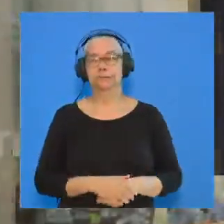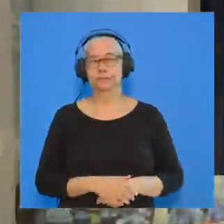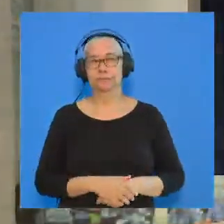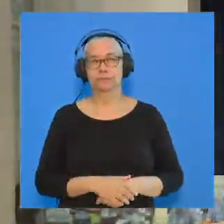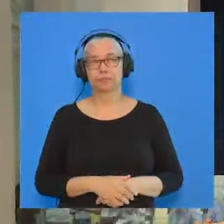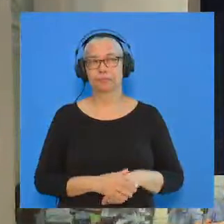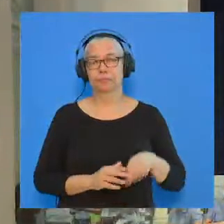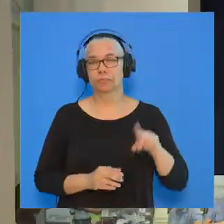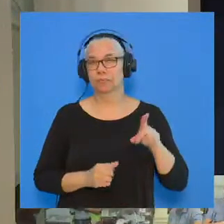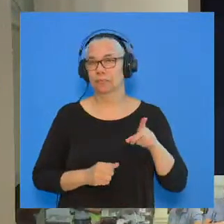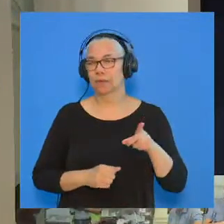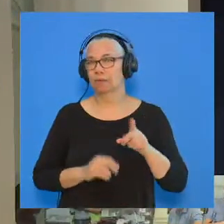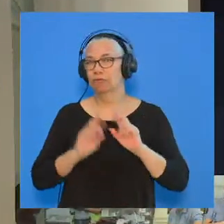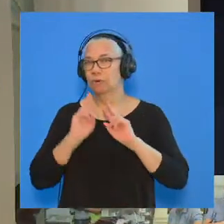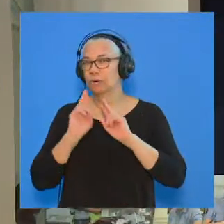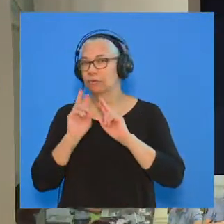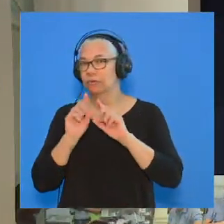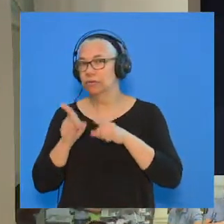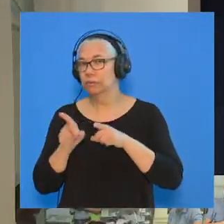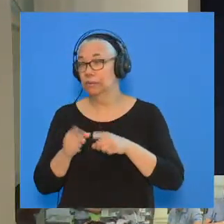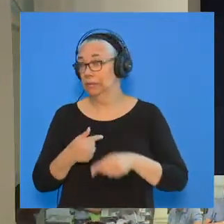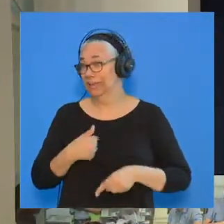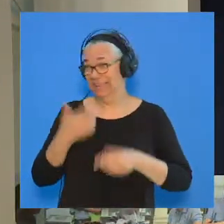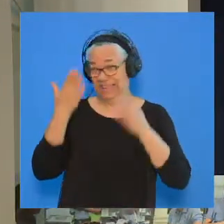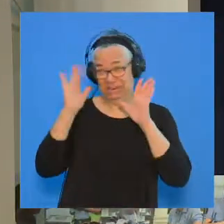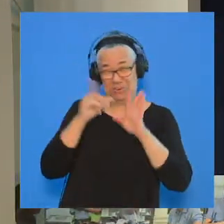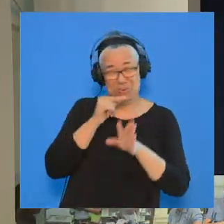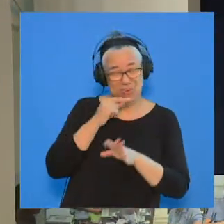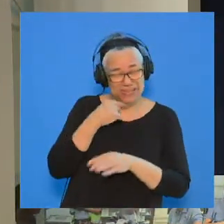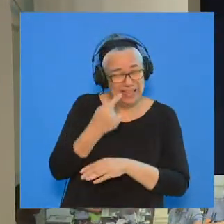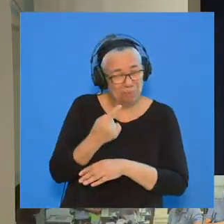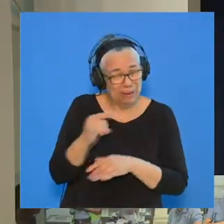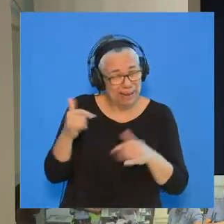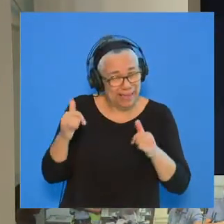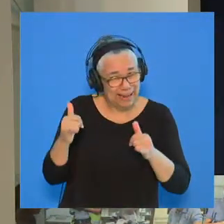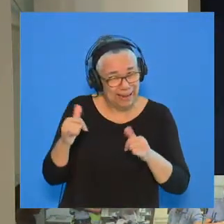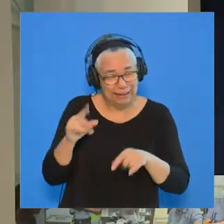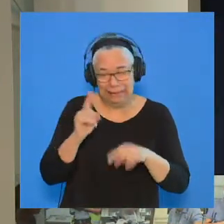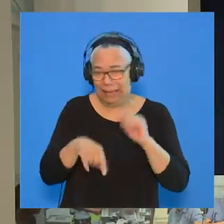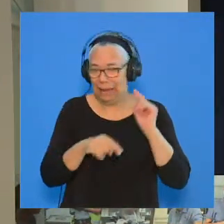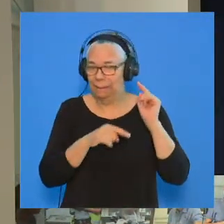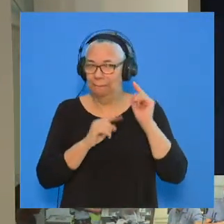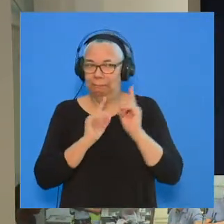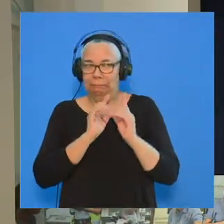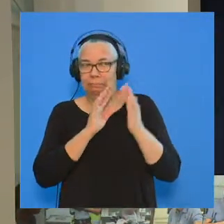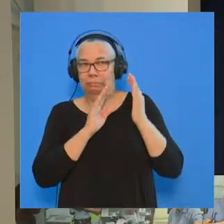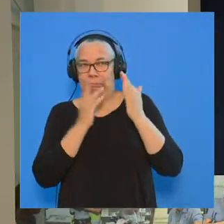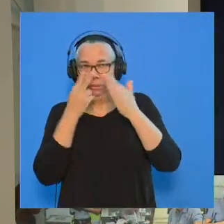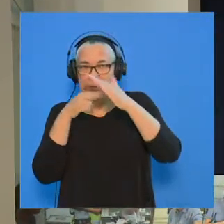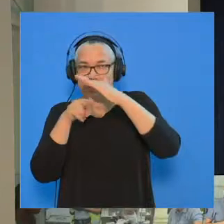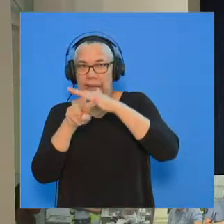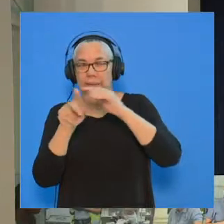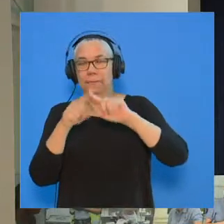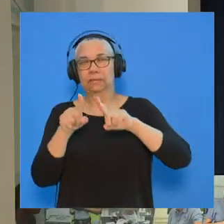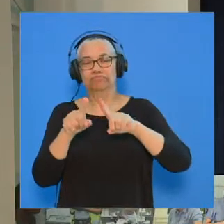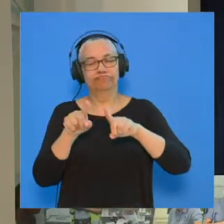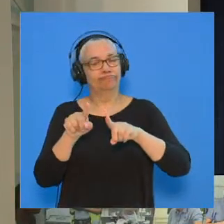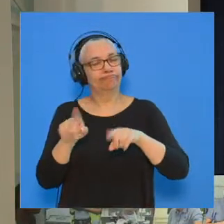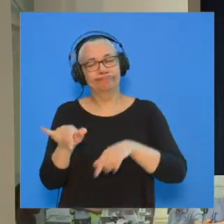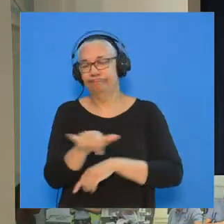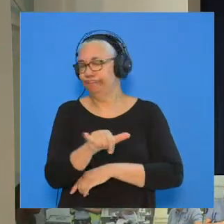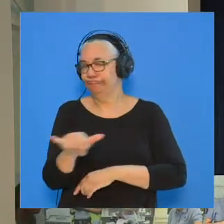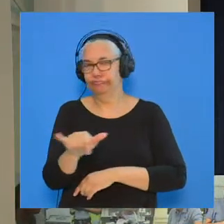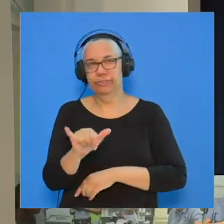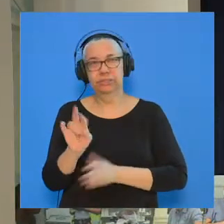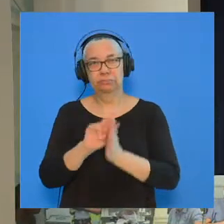And who you're saying is playing, and I'm not going to make any predictions. The general rules still apply as it relates to exercising